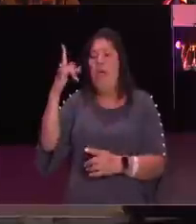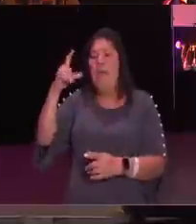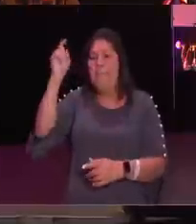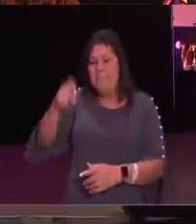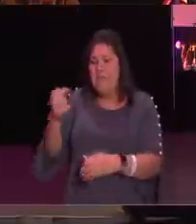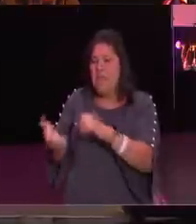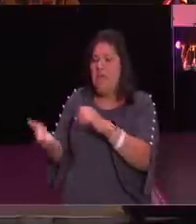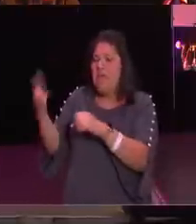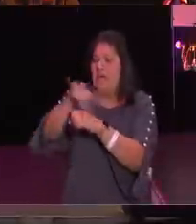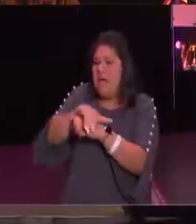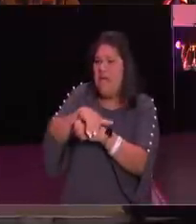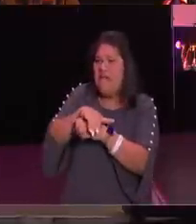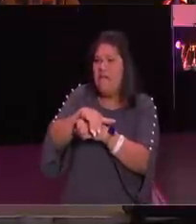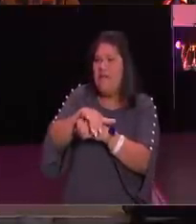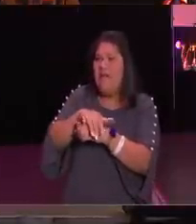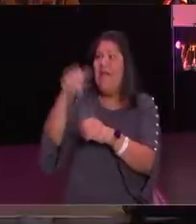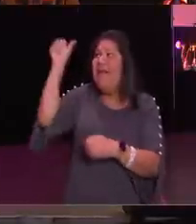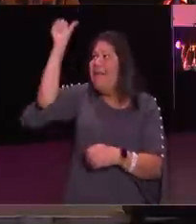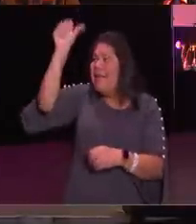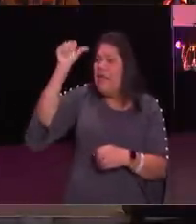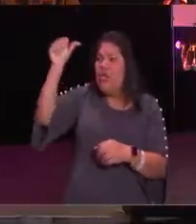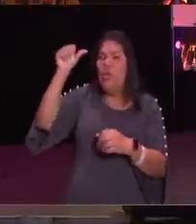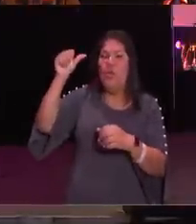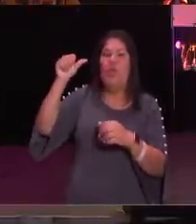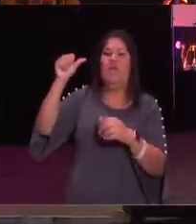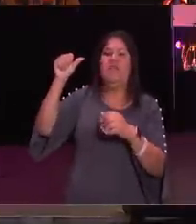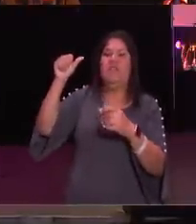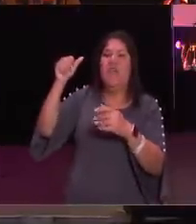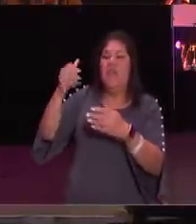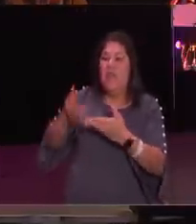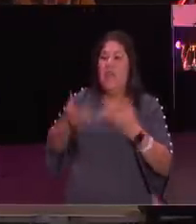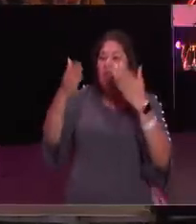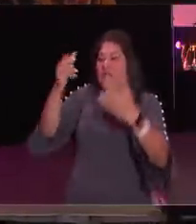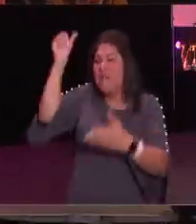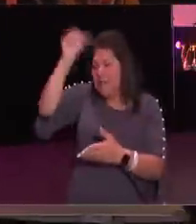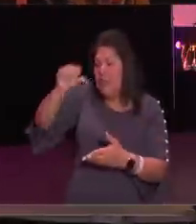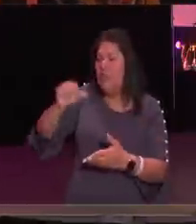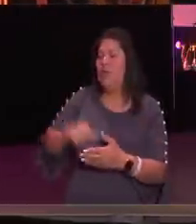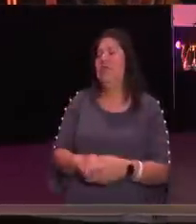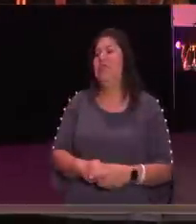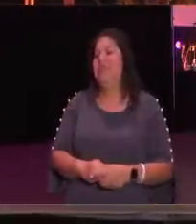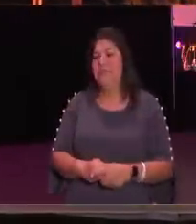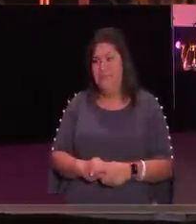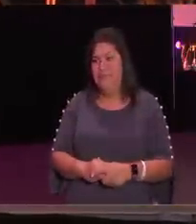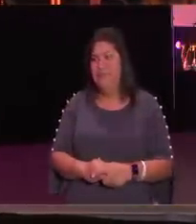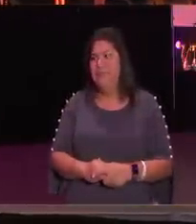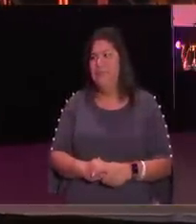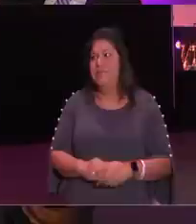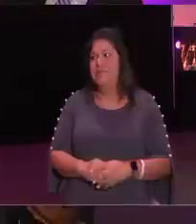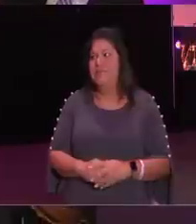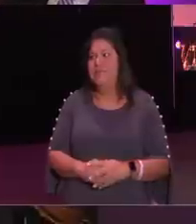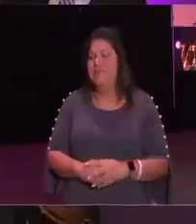need to be covered. It's the covering that brings the anointing.